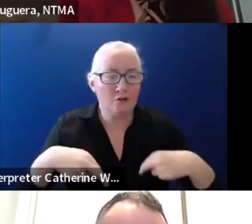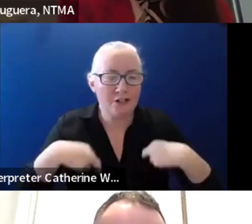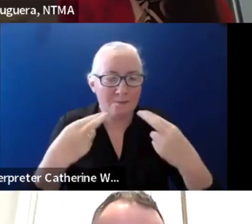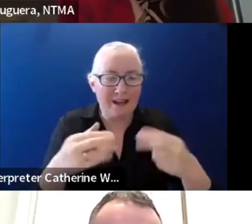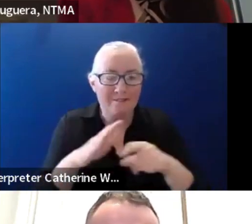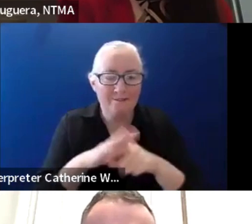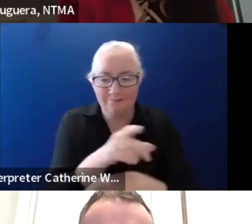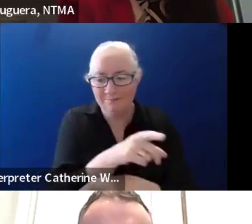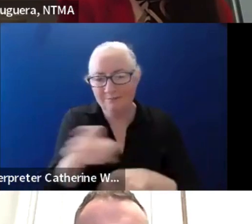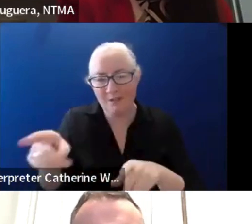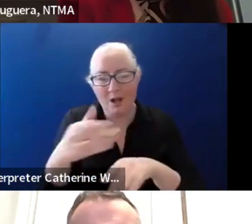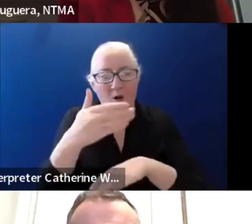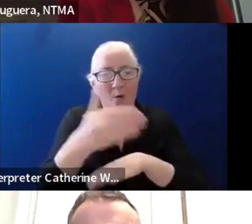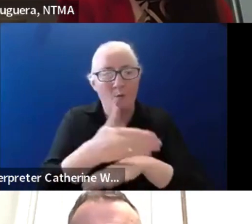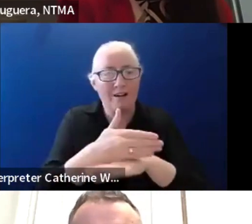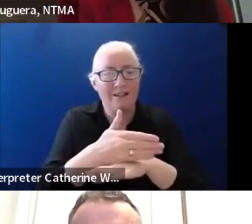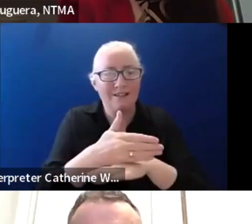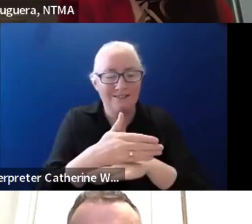employee